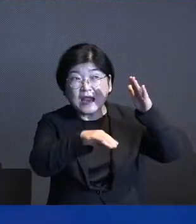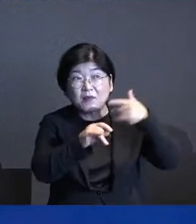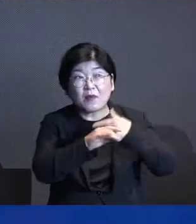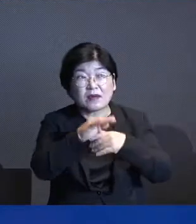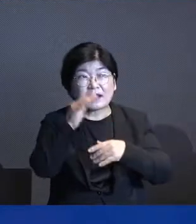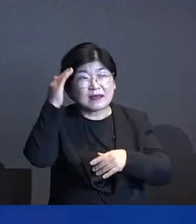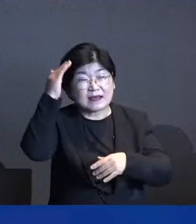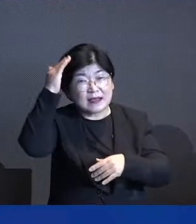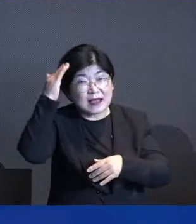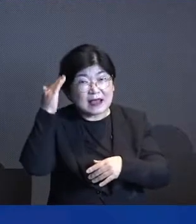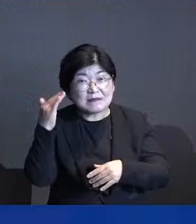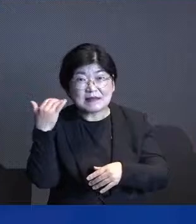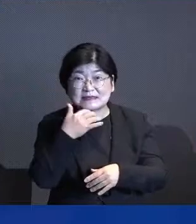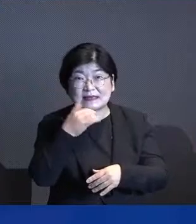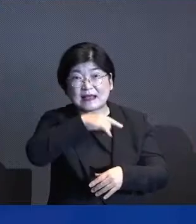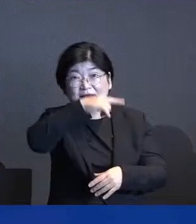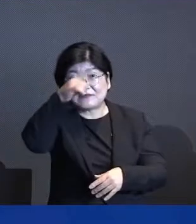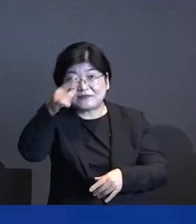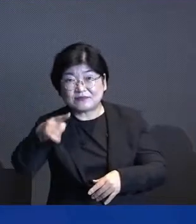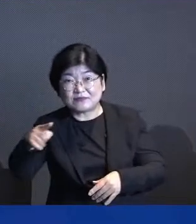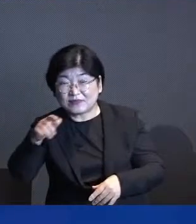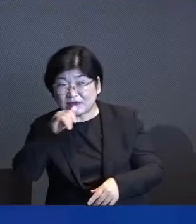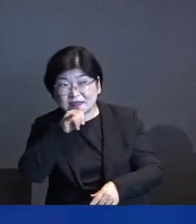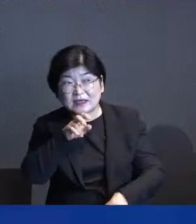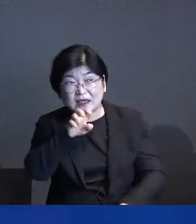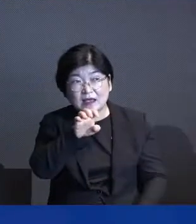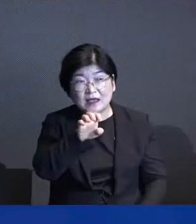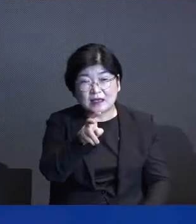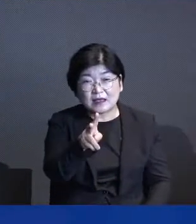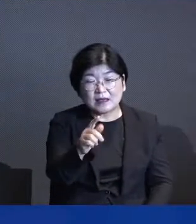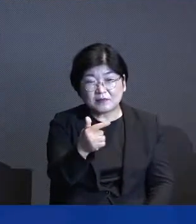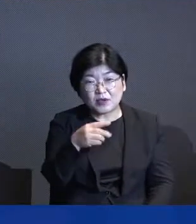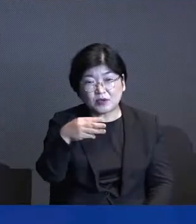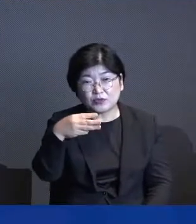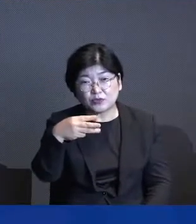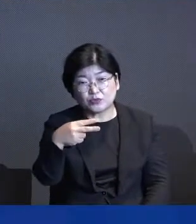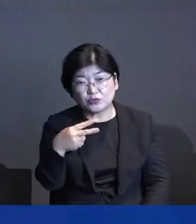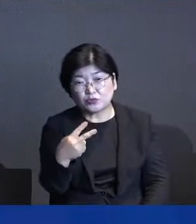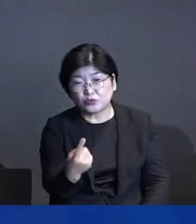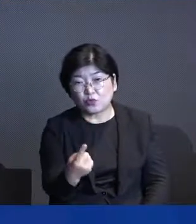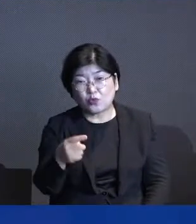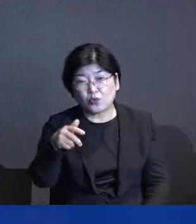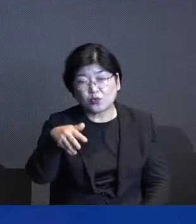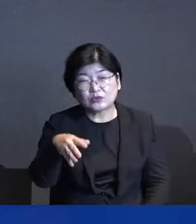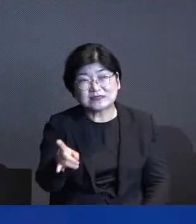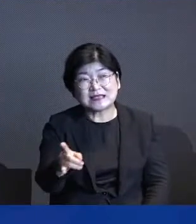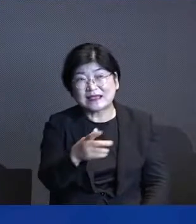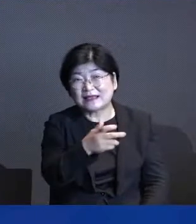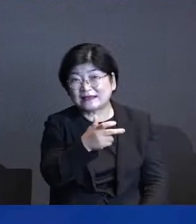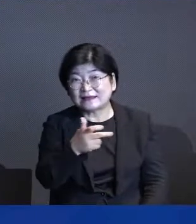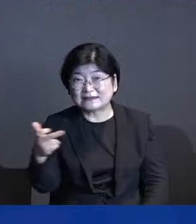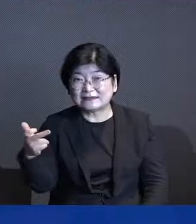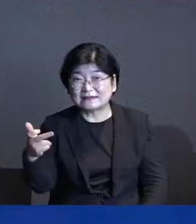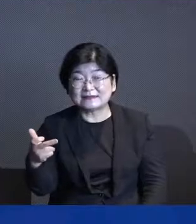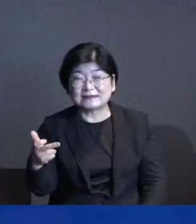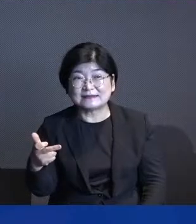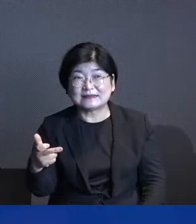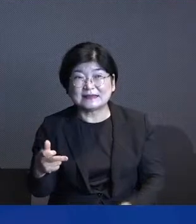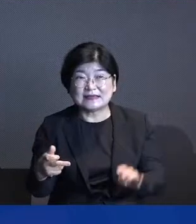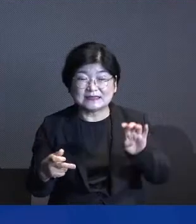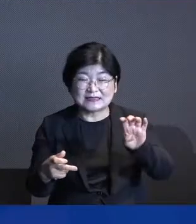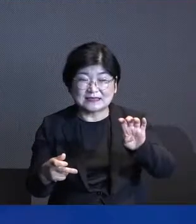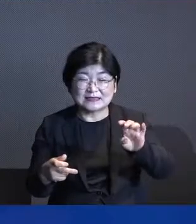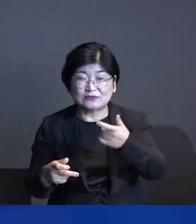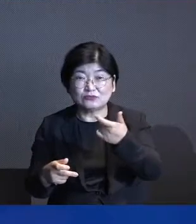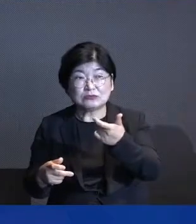the volume of the amygdala still remains solid through the 40, 60 years old, even